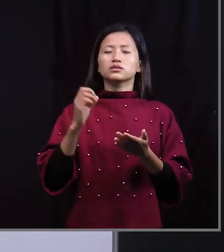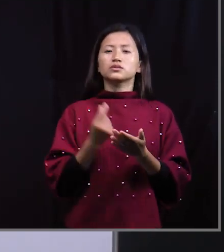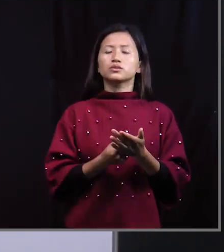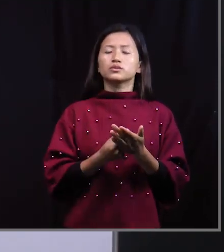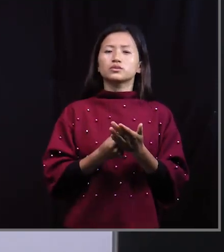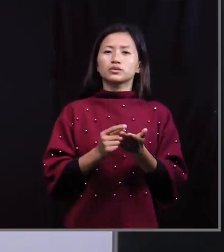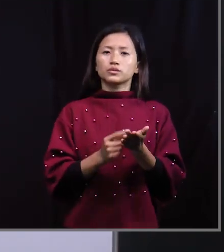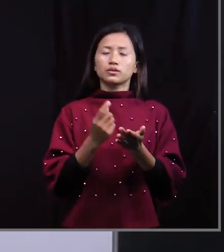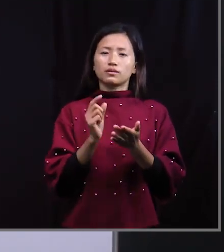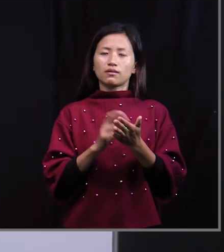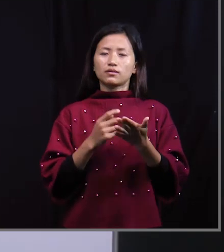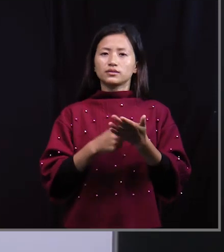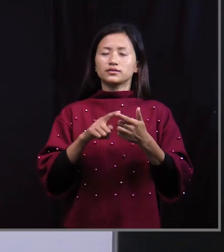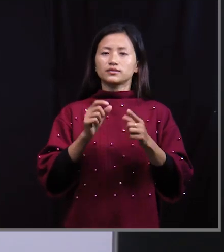is